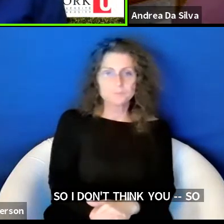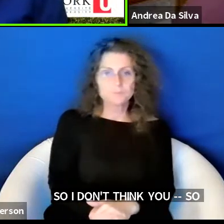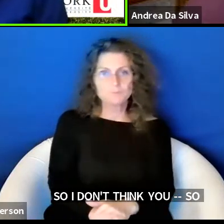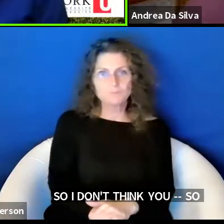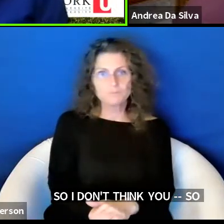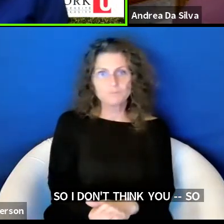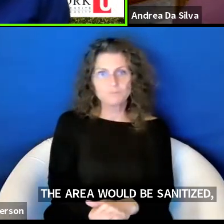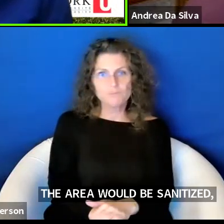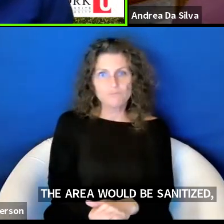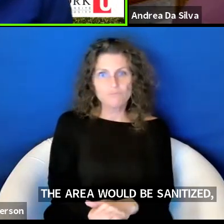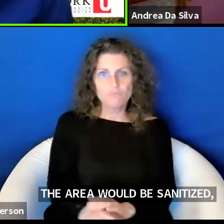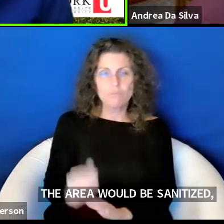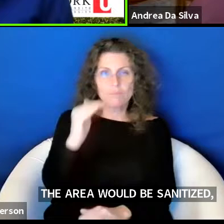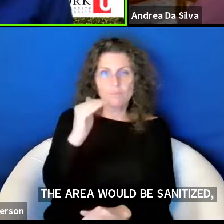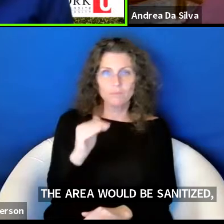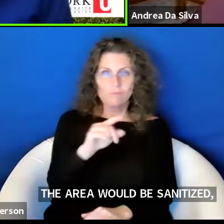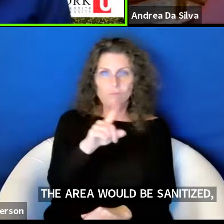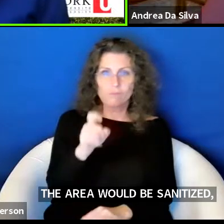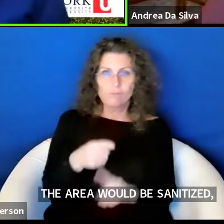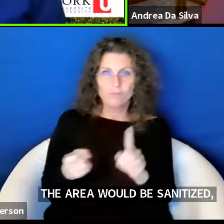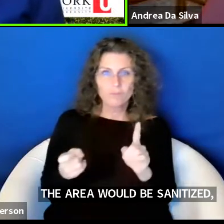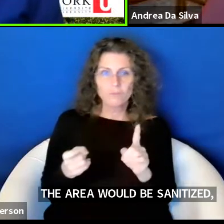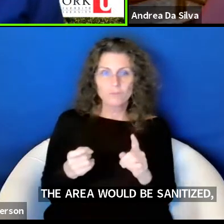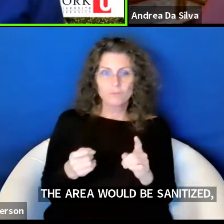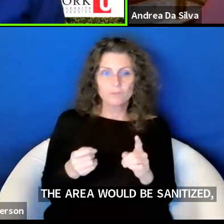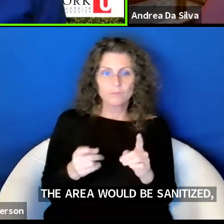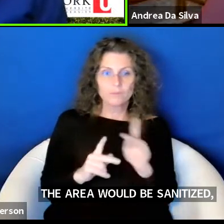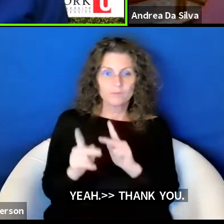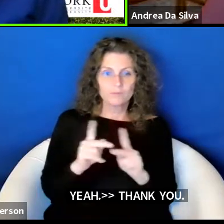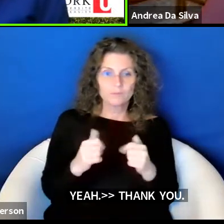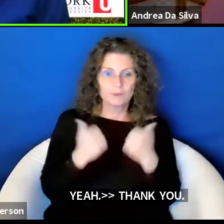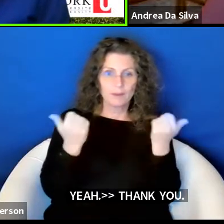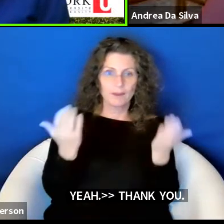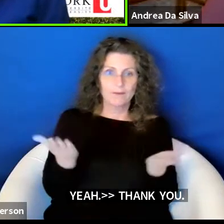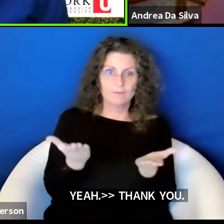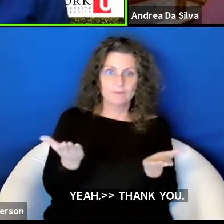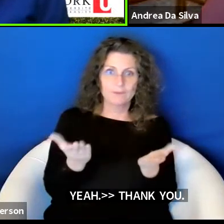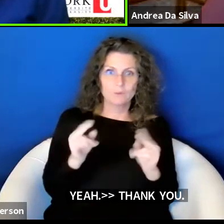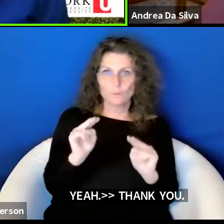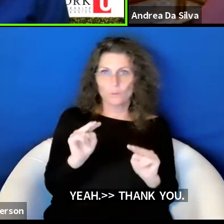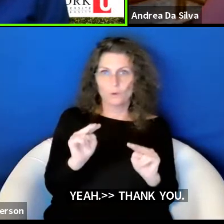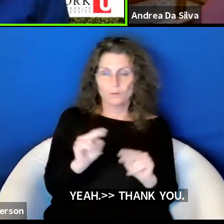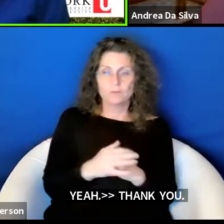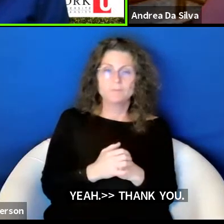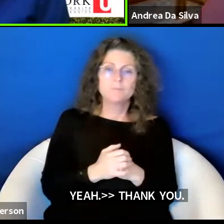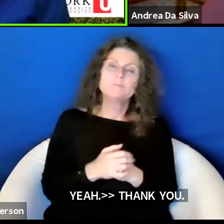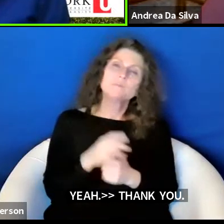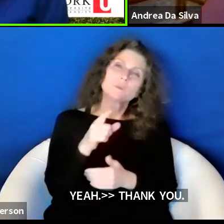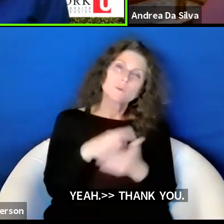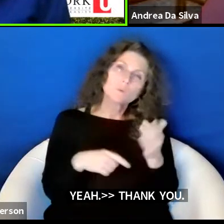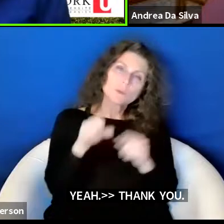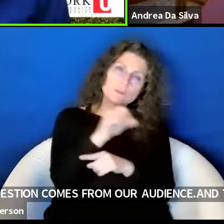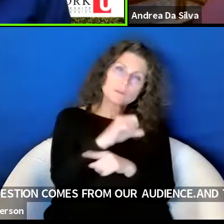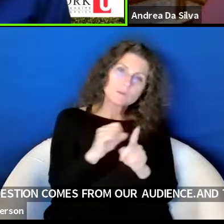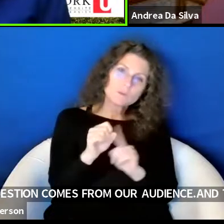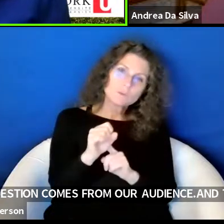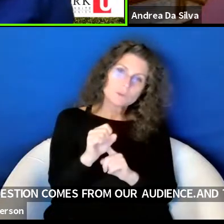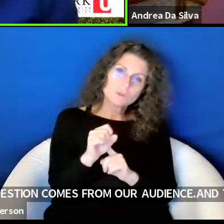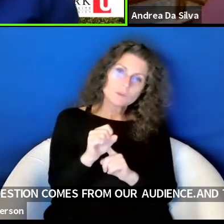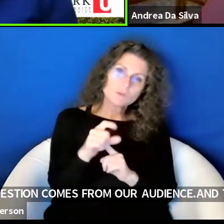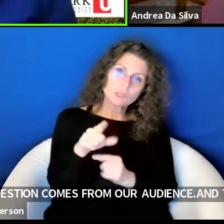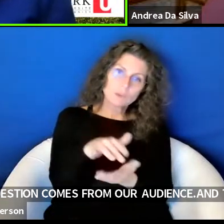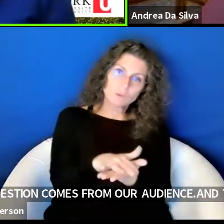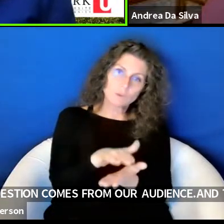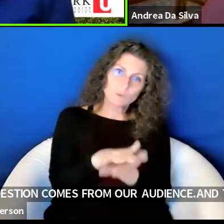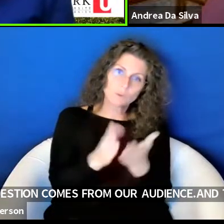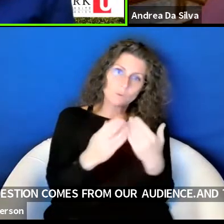question comes from our audience. And the question is, in what circumstances should a school close?